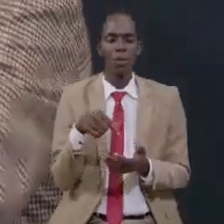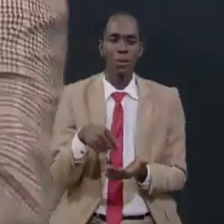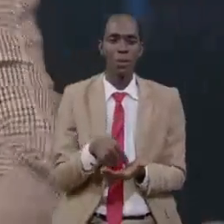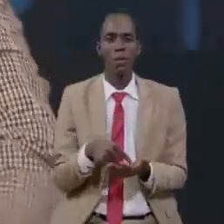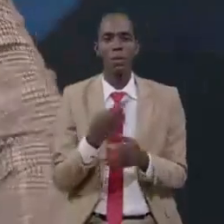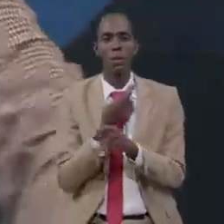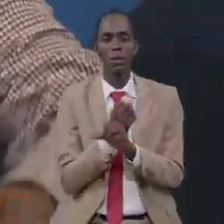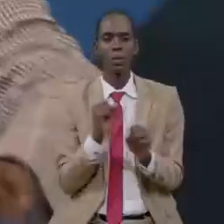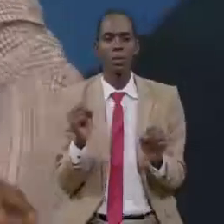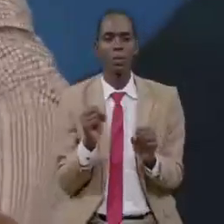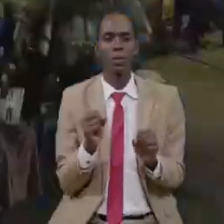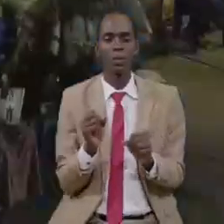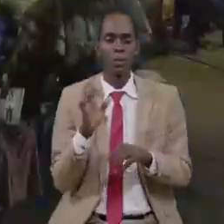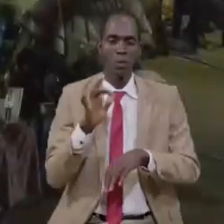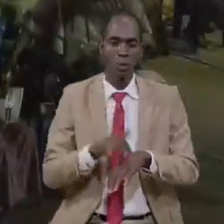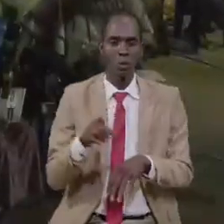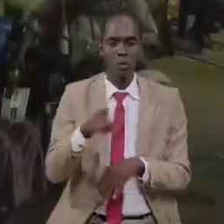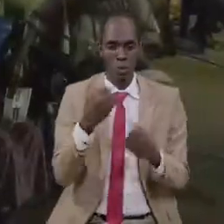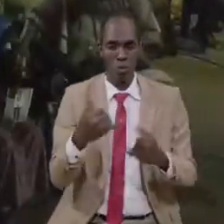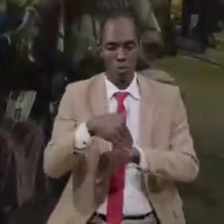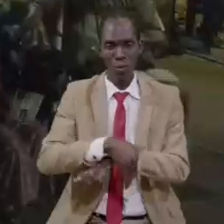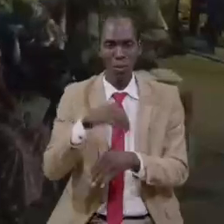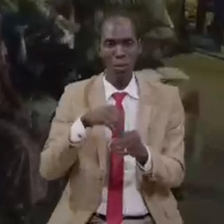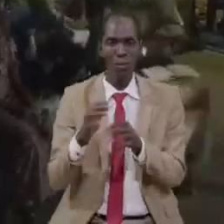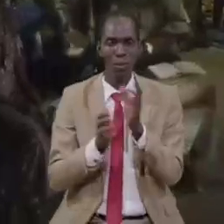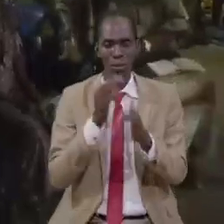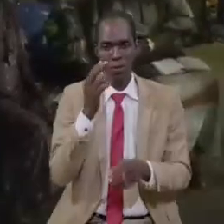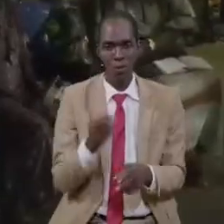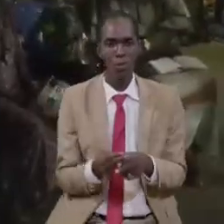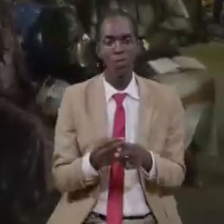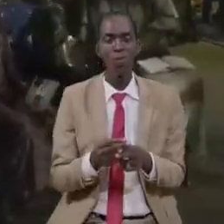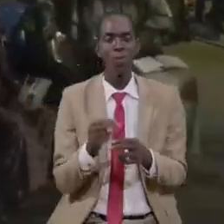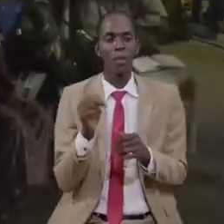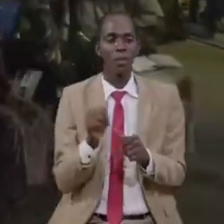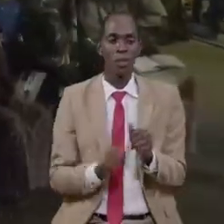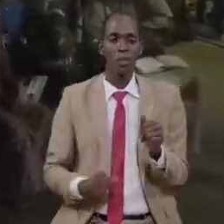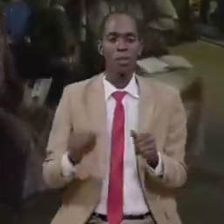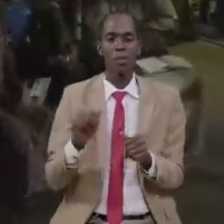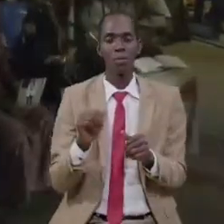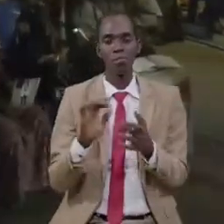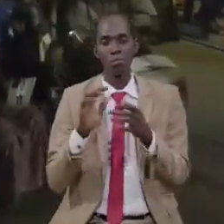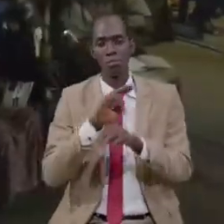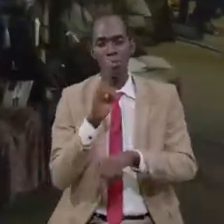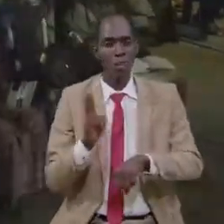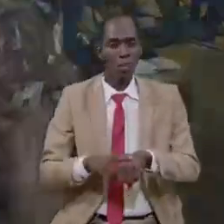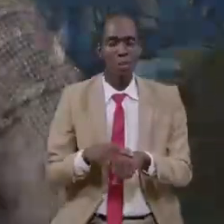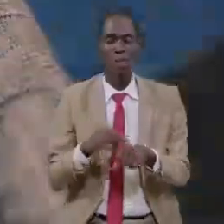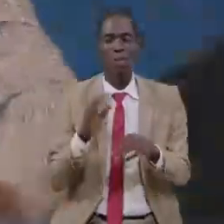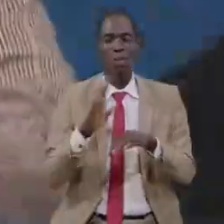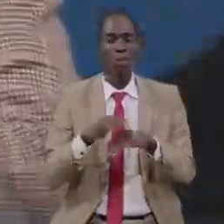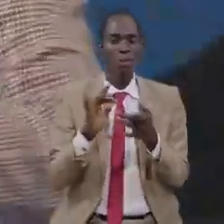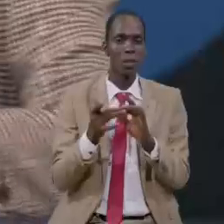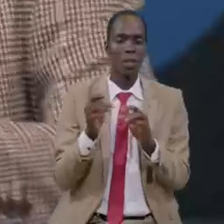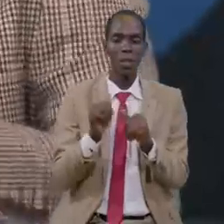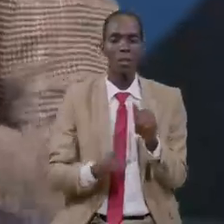will reach out to you today, online in every nation, online in every country, online